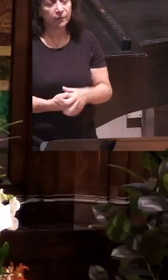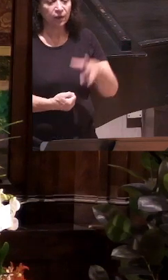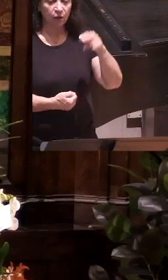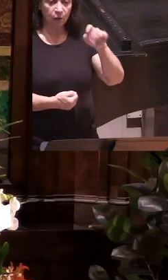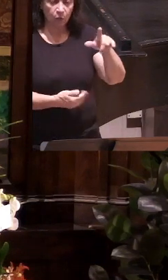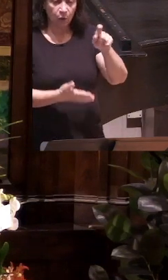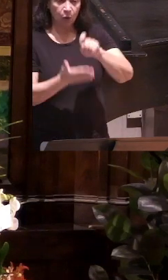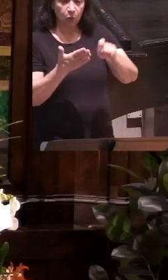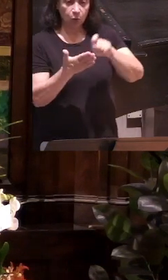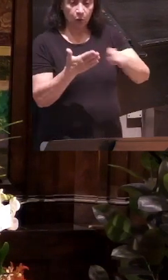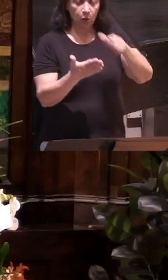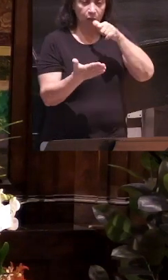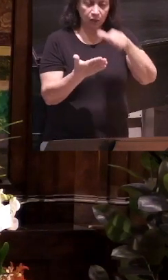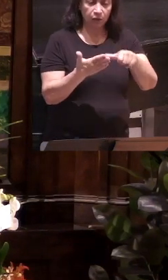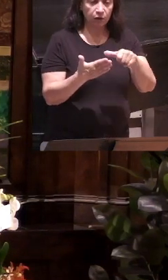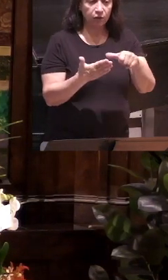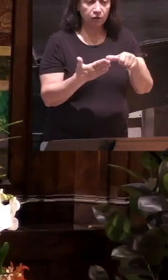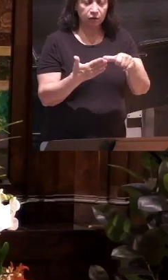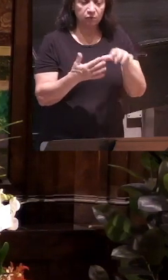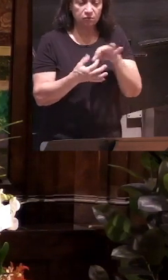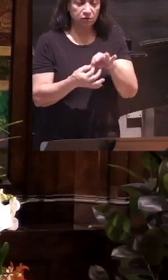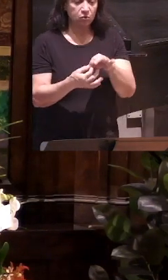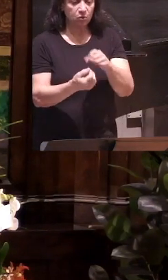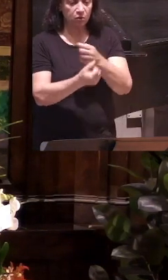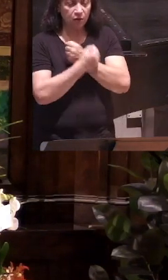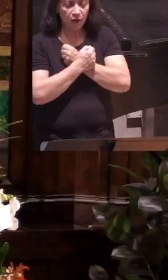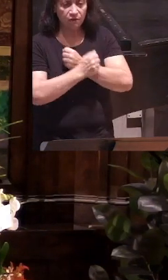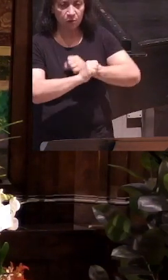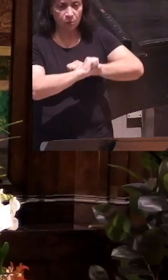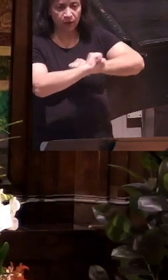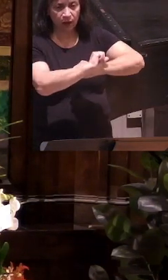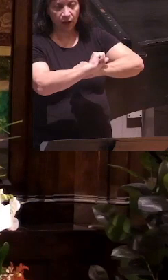Paul wrote about a love that protects,